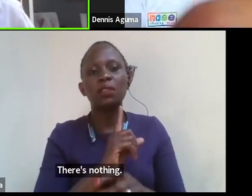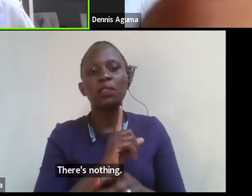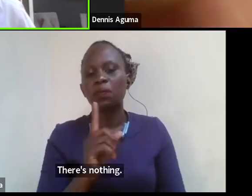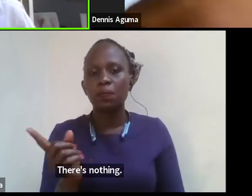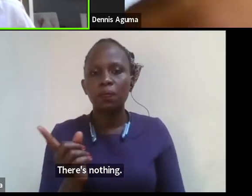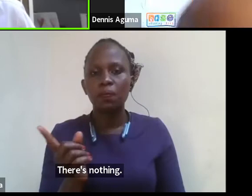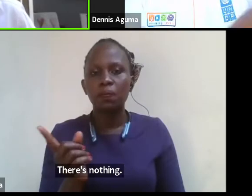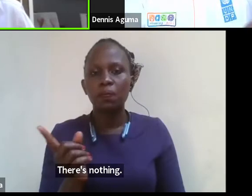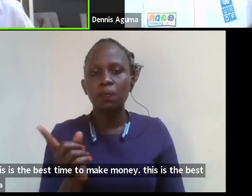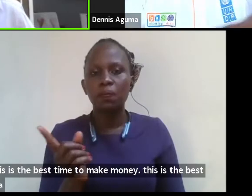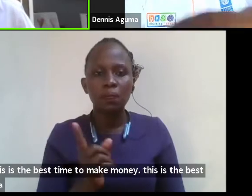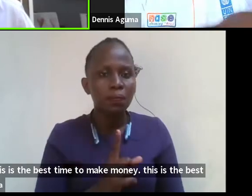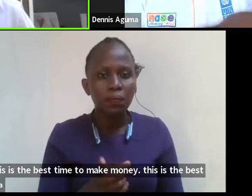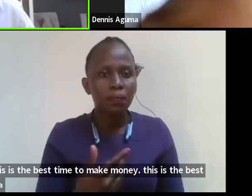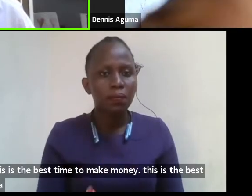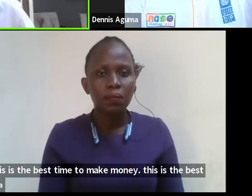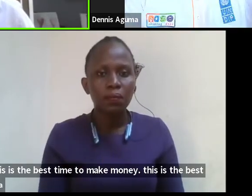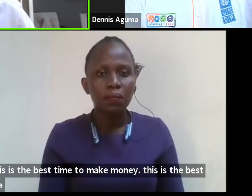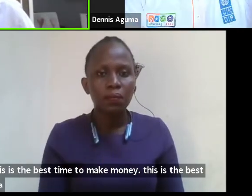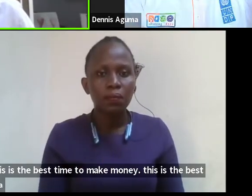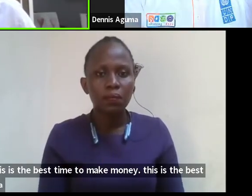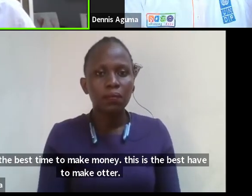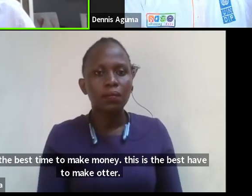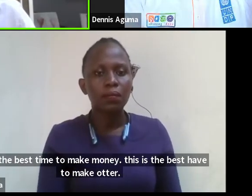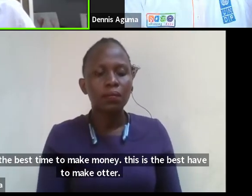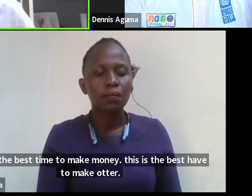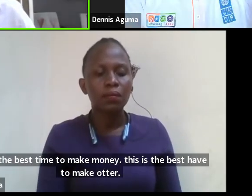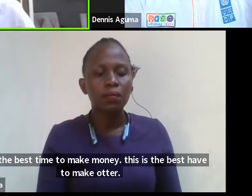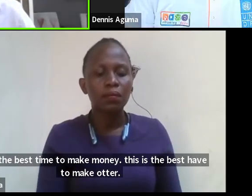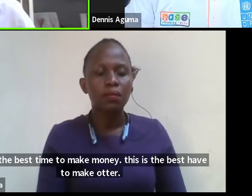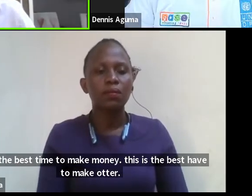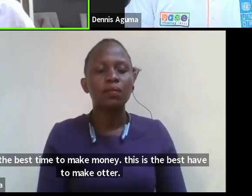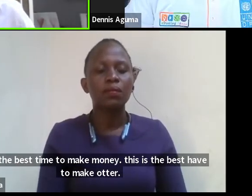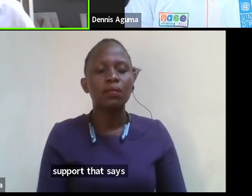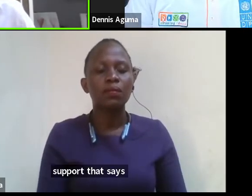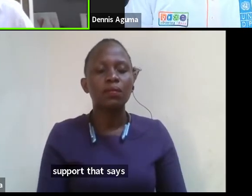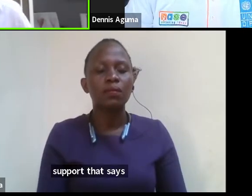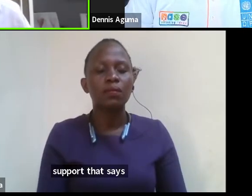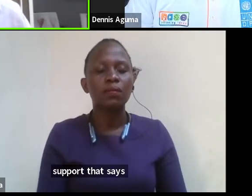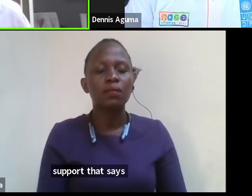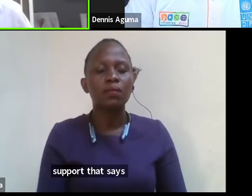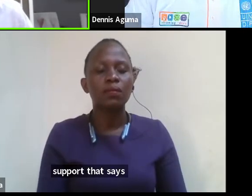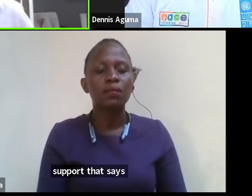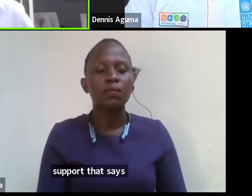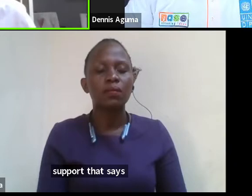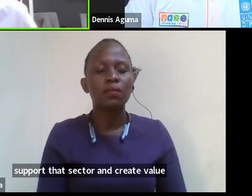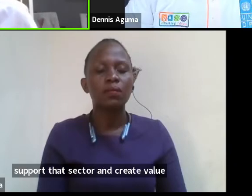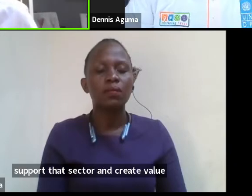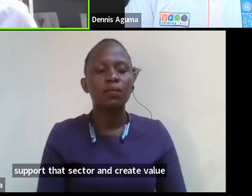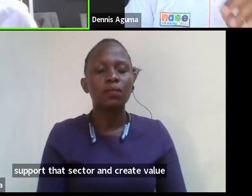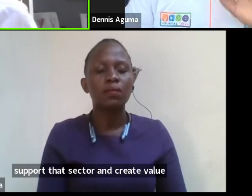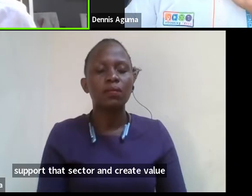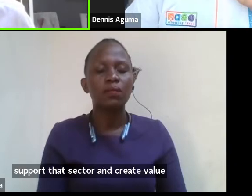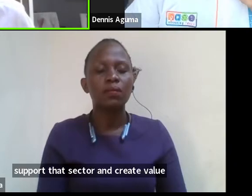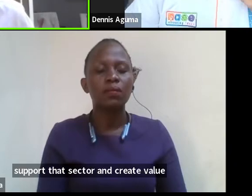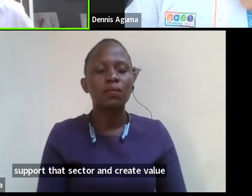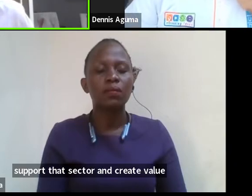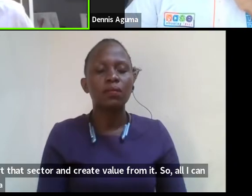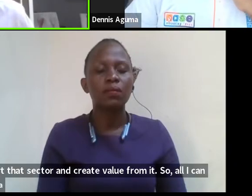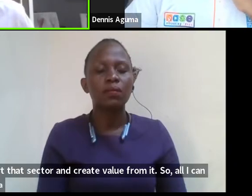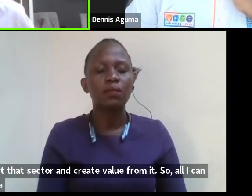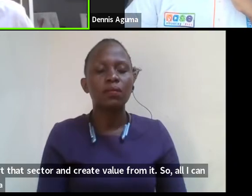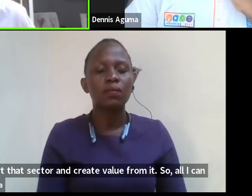money. This is the best time to make or to support that sector and create value from it. So All I can say, ladies